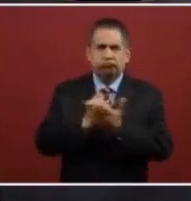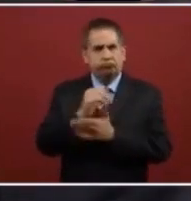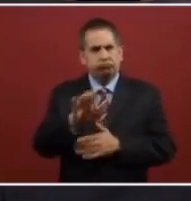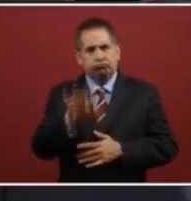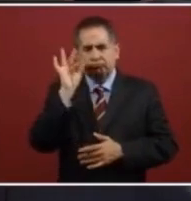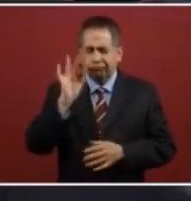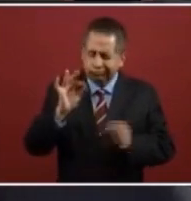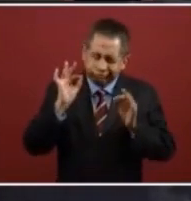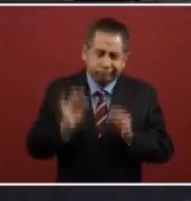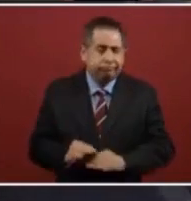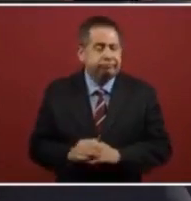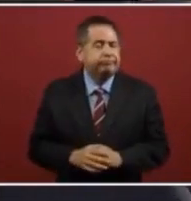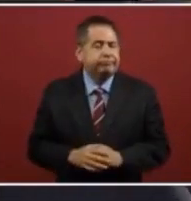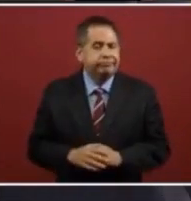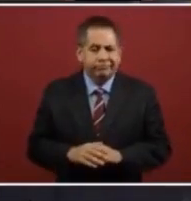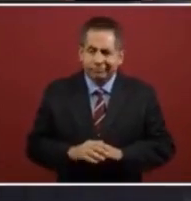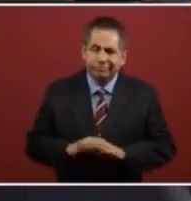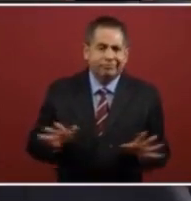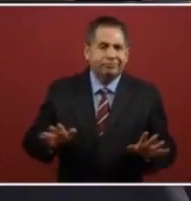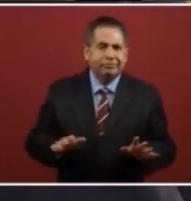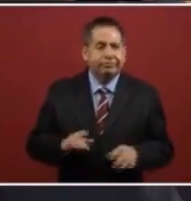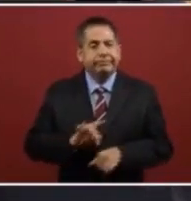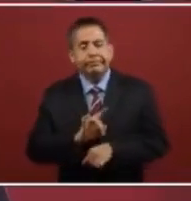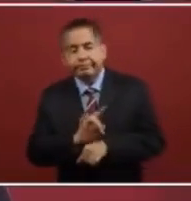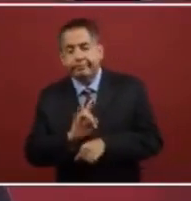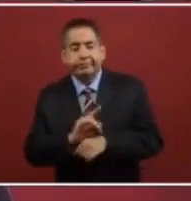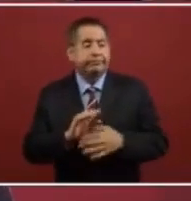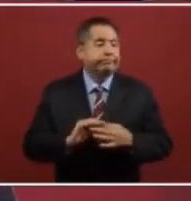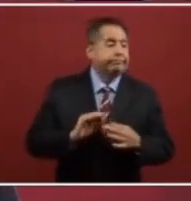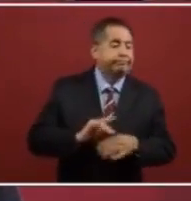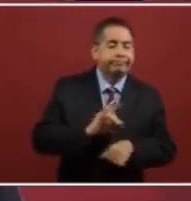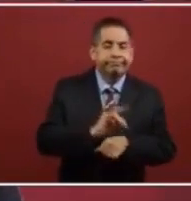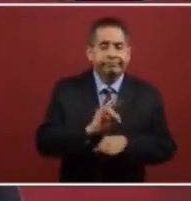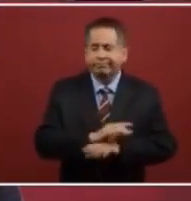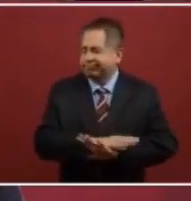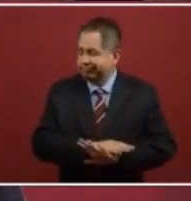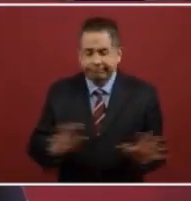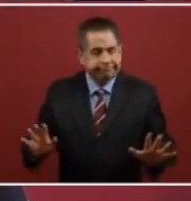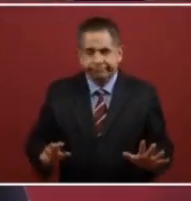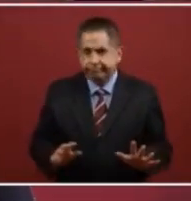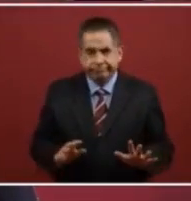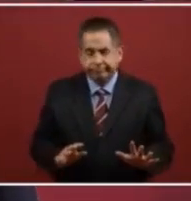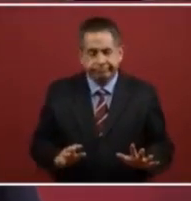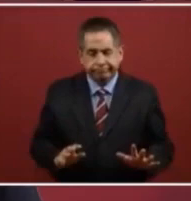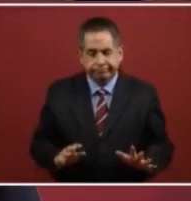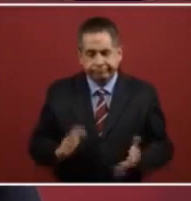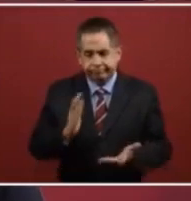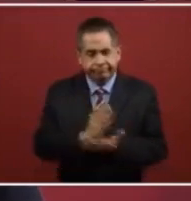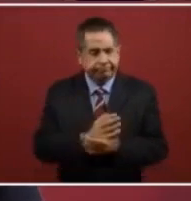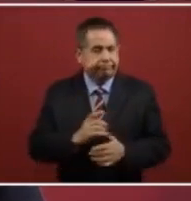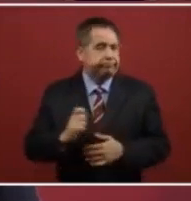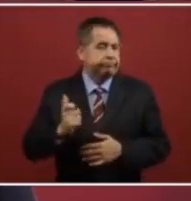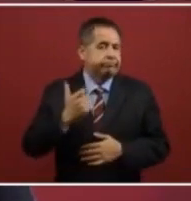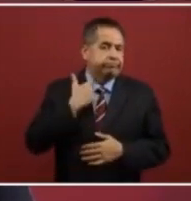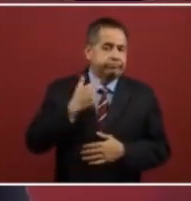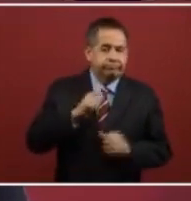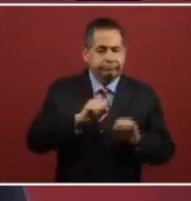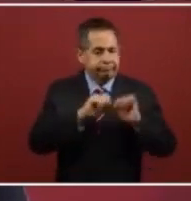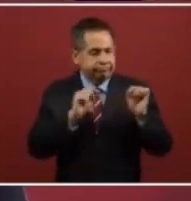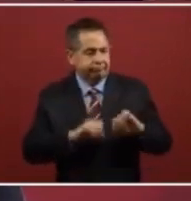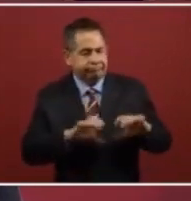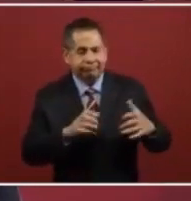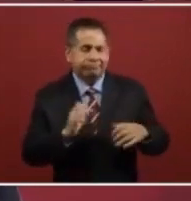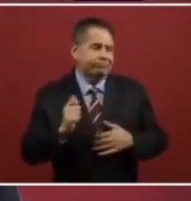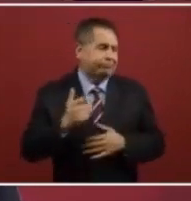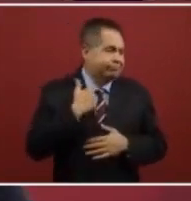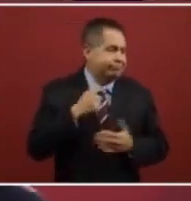se acabe authentic democracy. La simulación It has que to be. había, They need to end that el simulation sistema, that there was el régimen